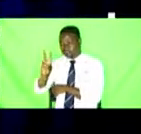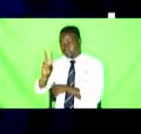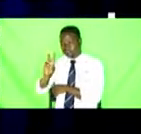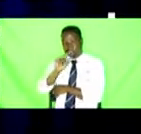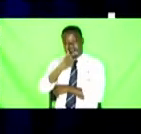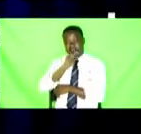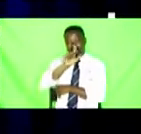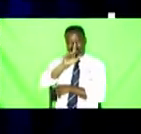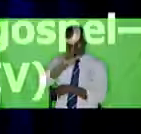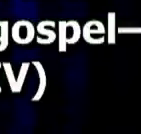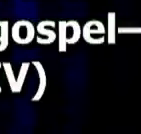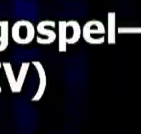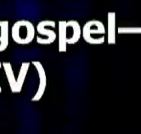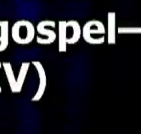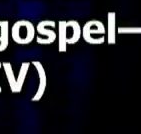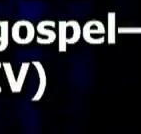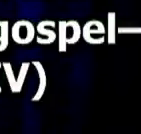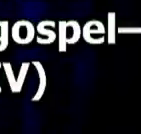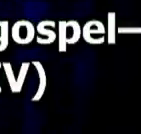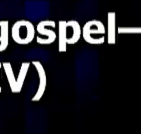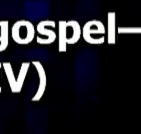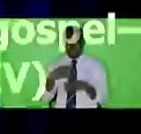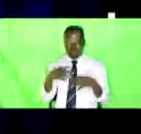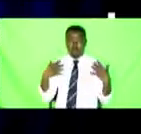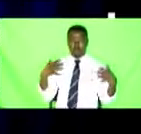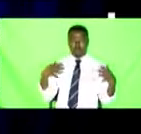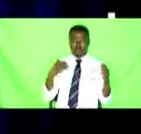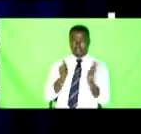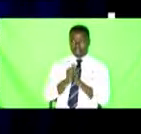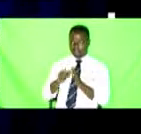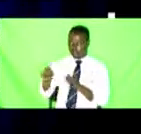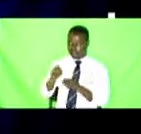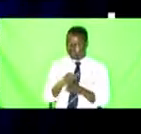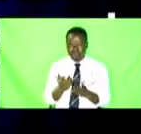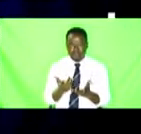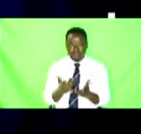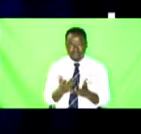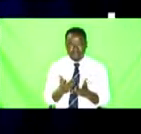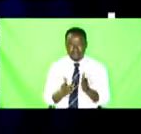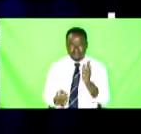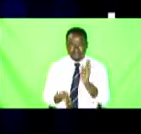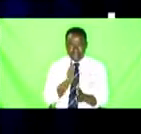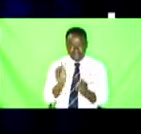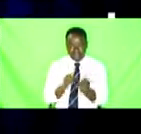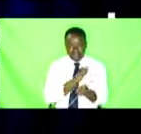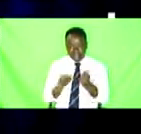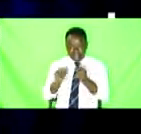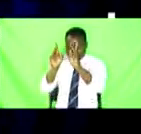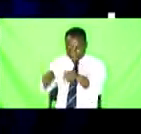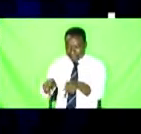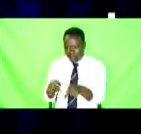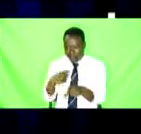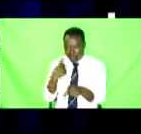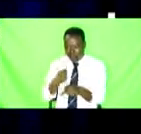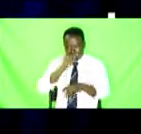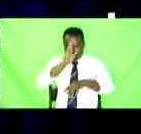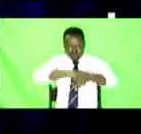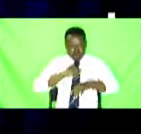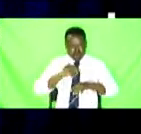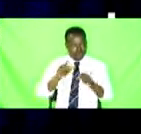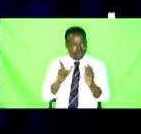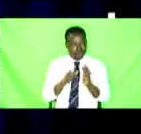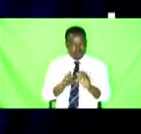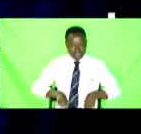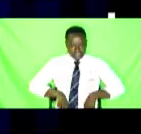Now, I am astonished that you are so quickly deserting the one who called you to live in the grace